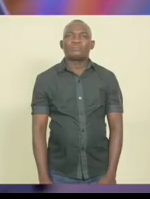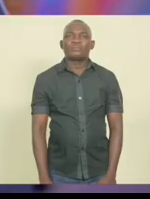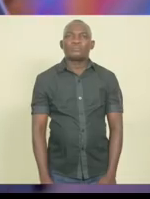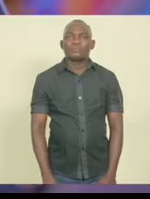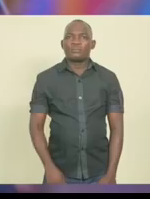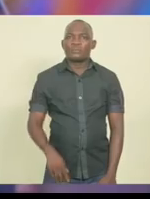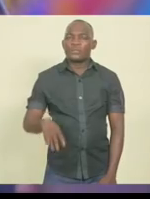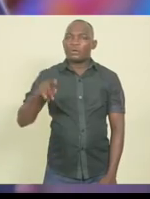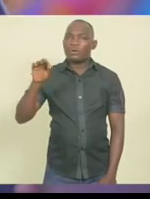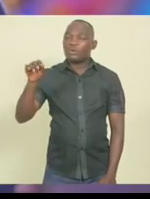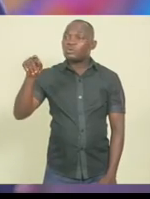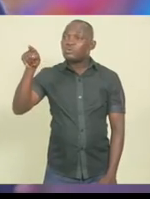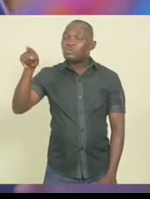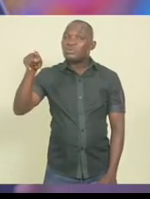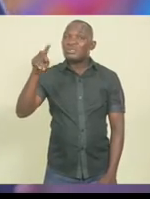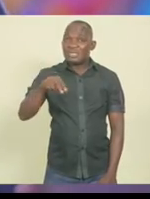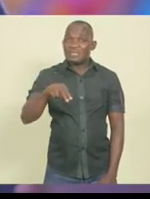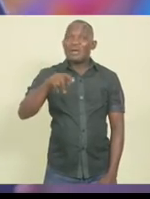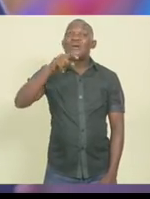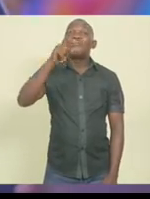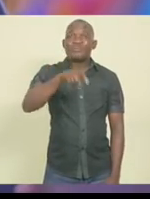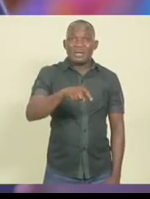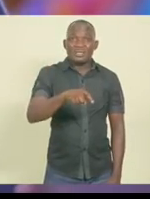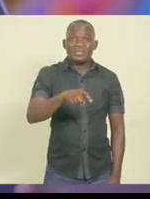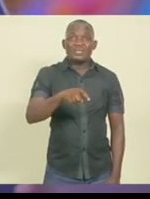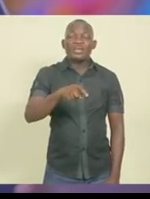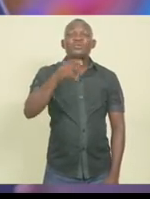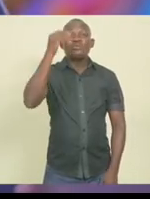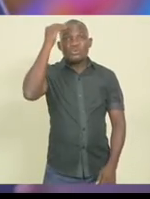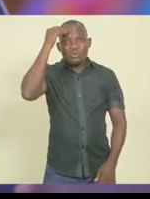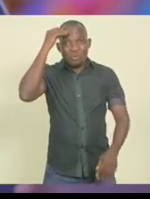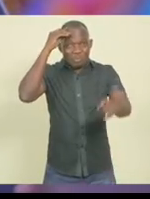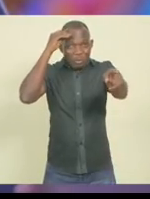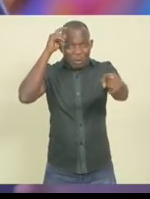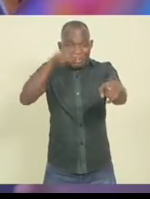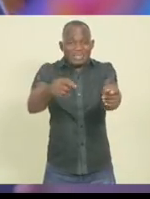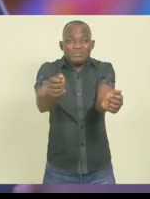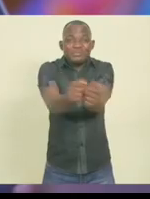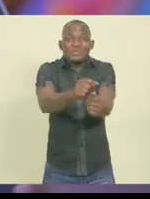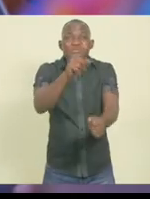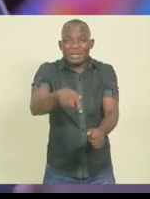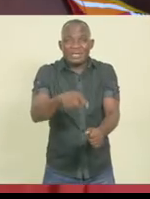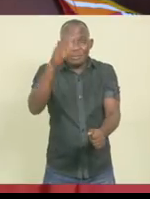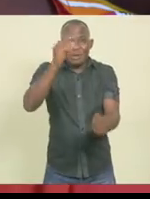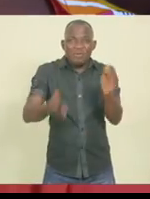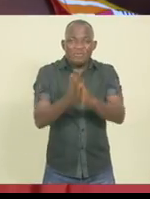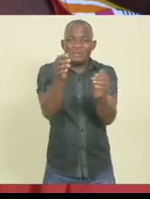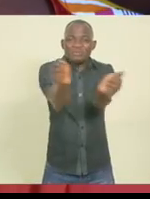Koko, you need and you must and you will imprison this boy. You have to put him in